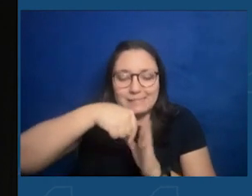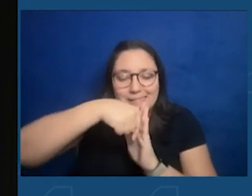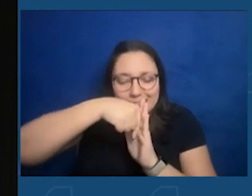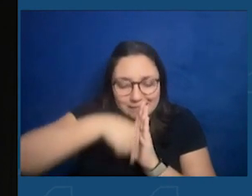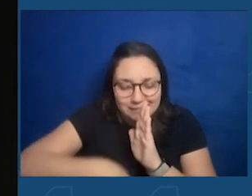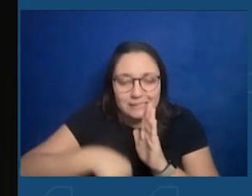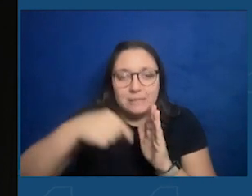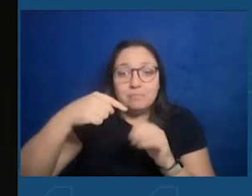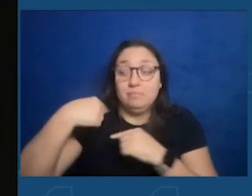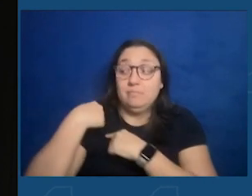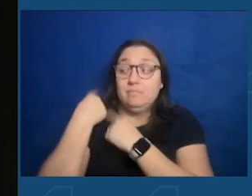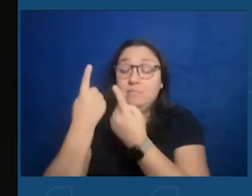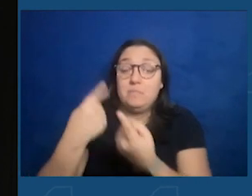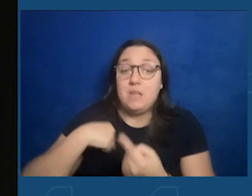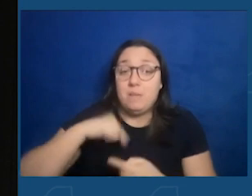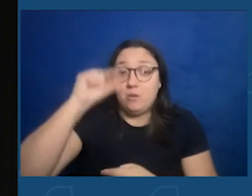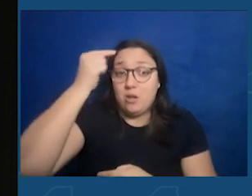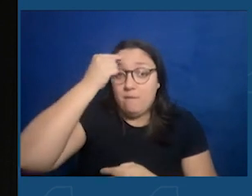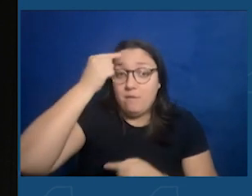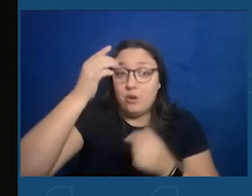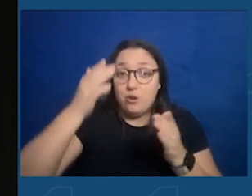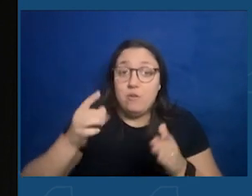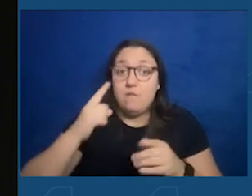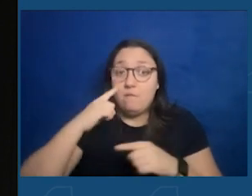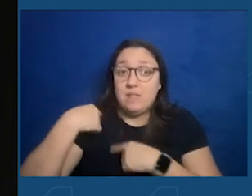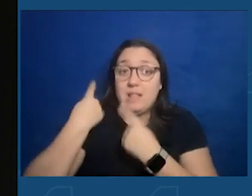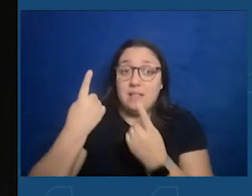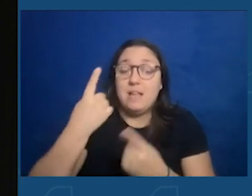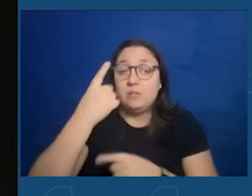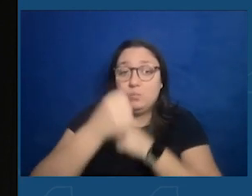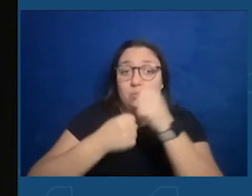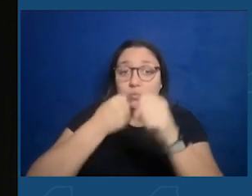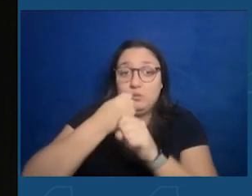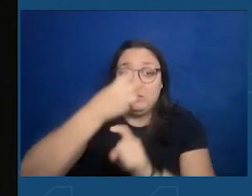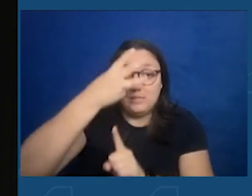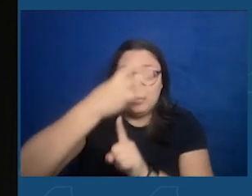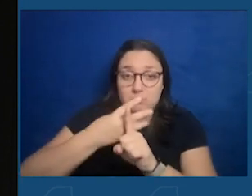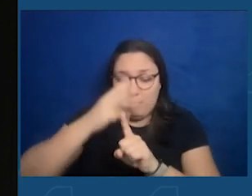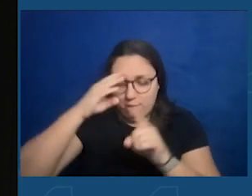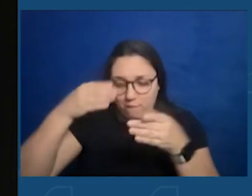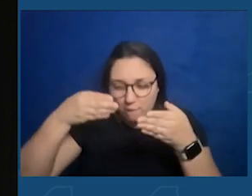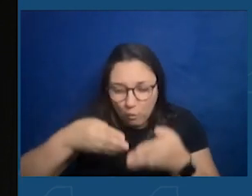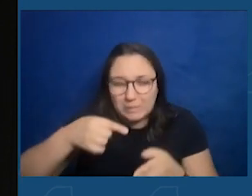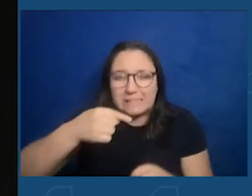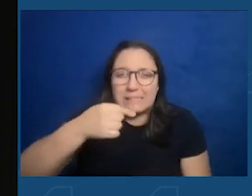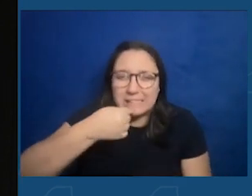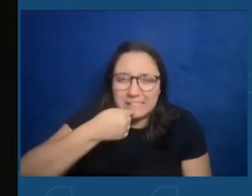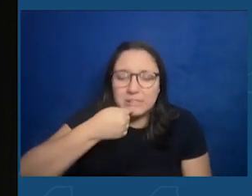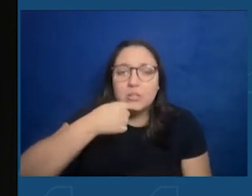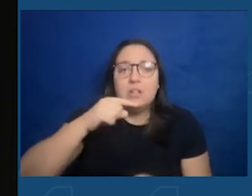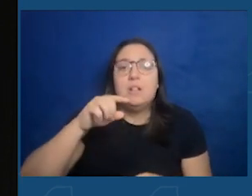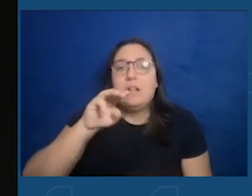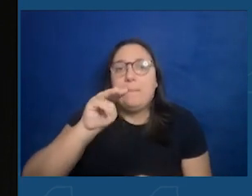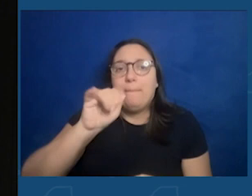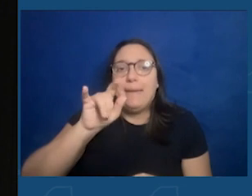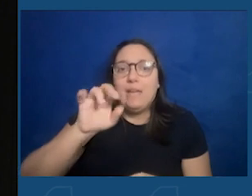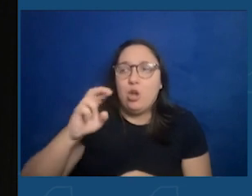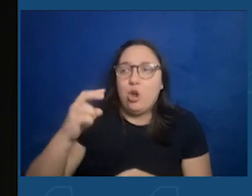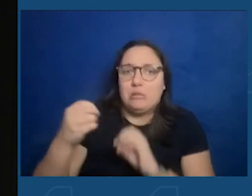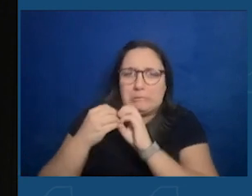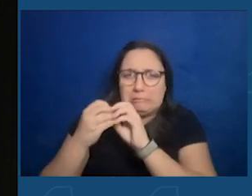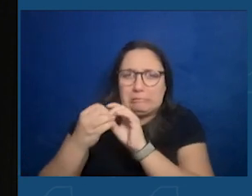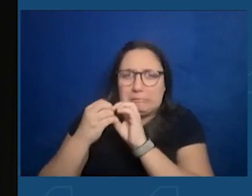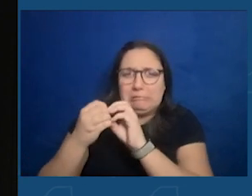last 18 months, we have focused intensely on this, working with our mayor to add more police in the subways and